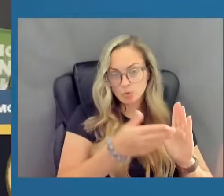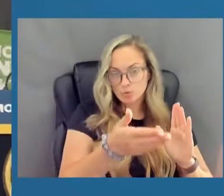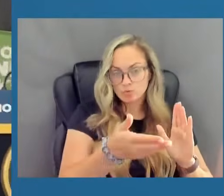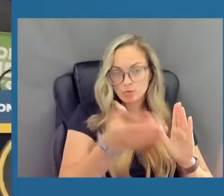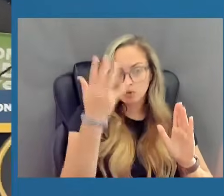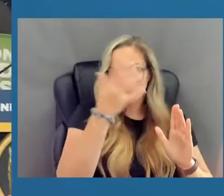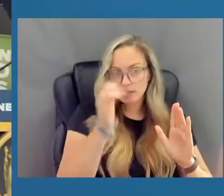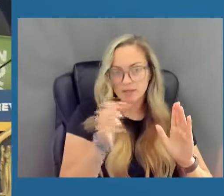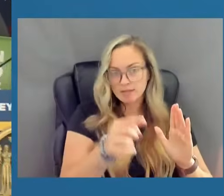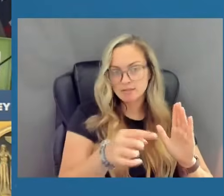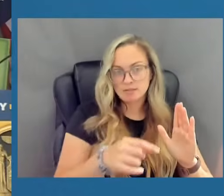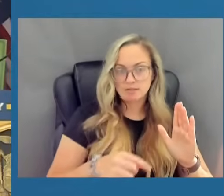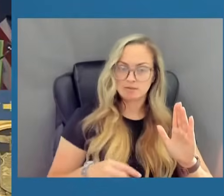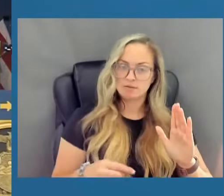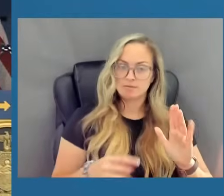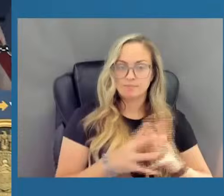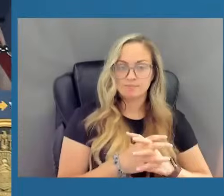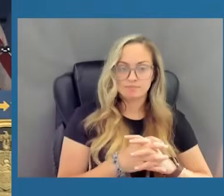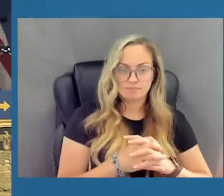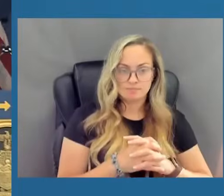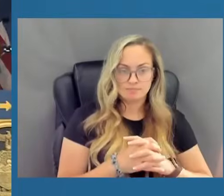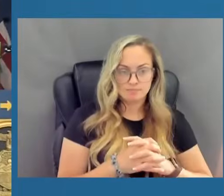this?